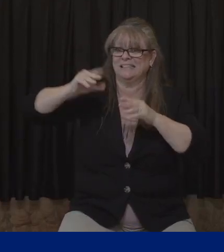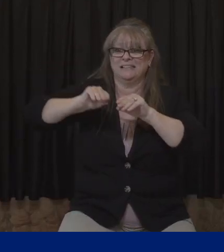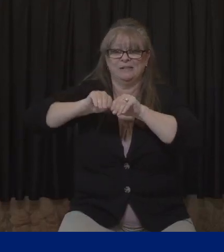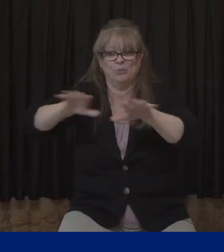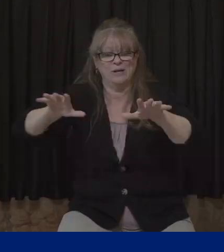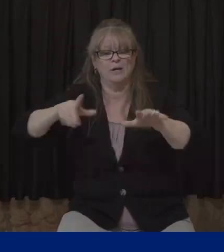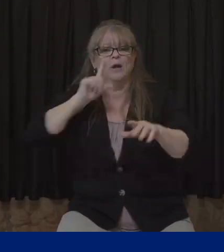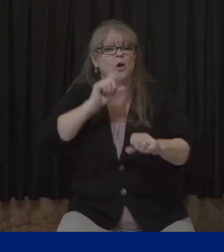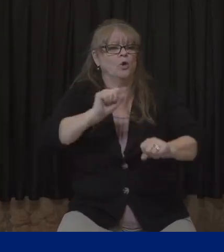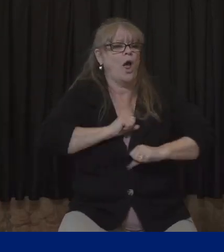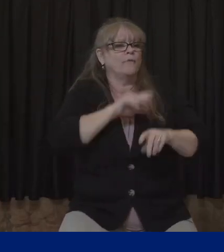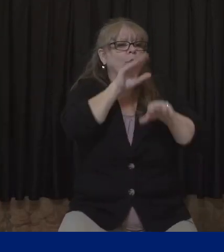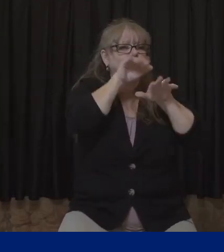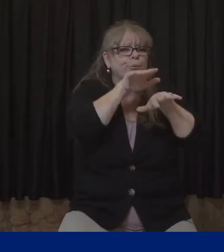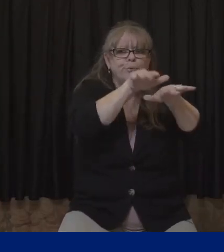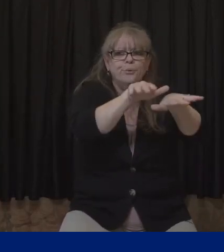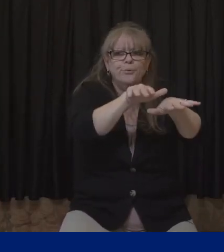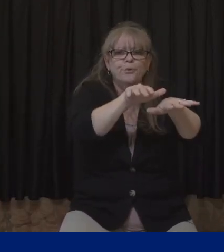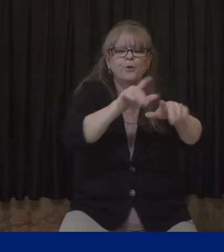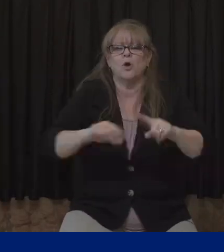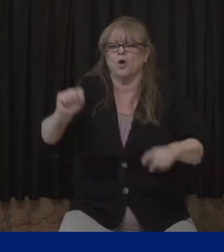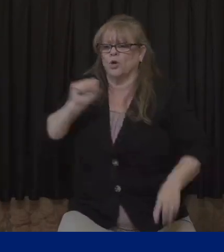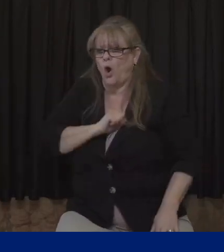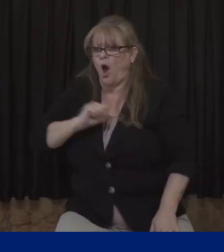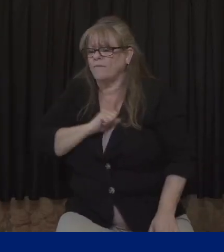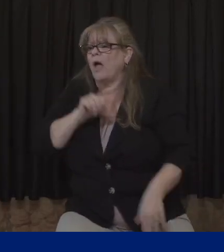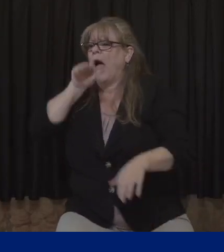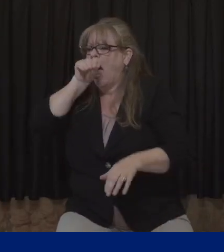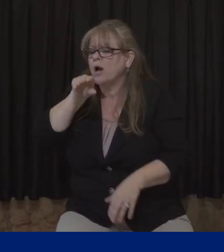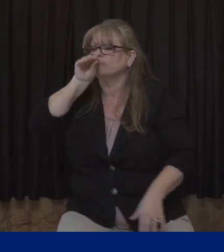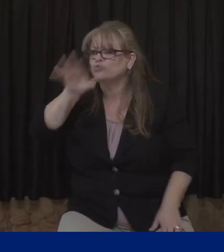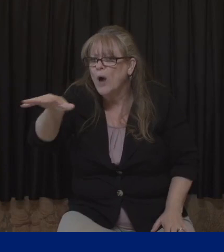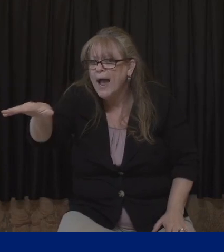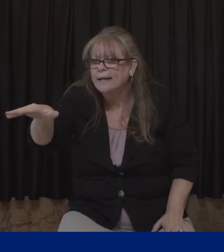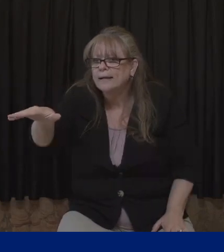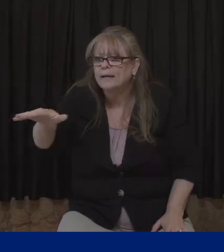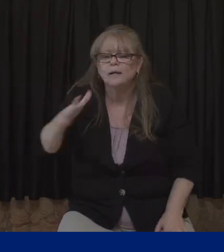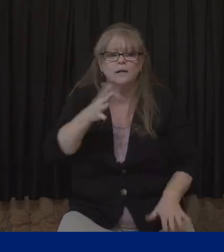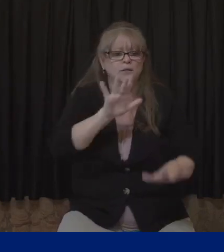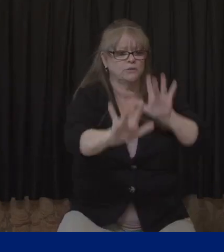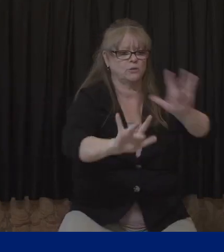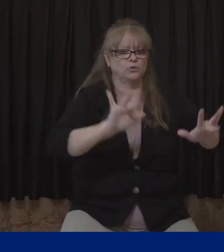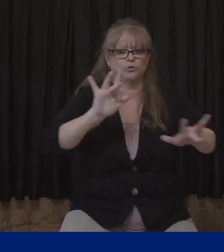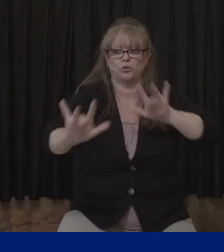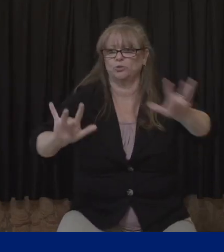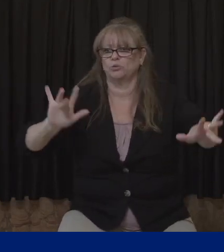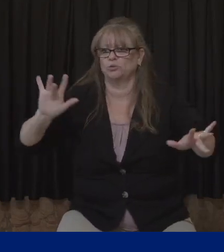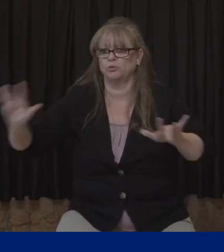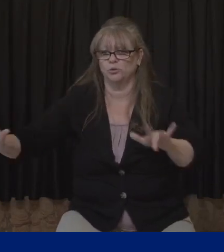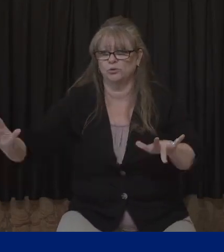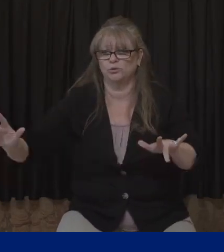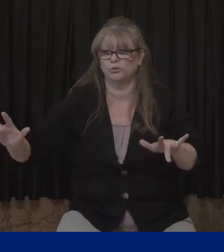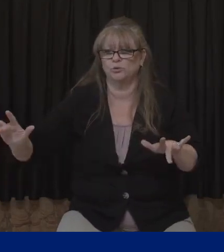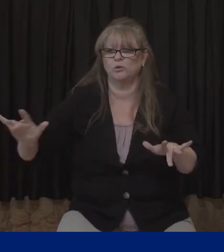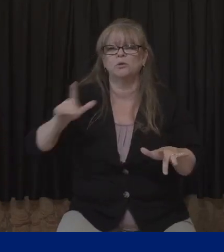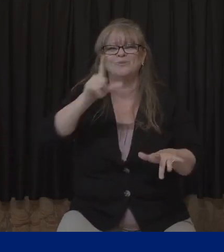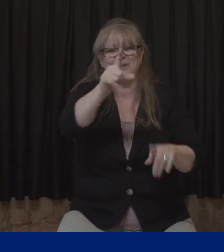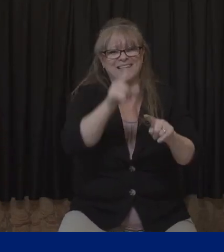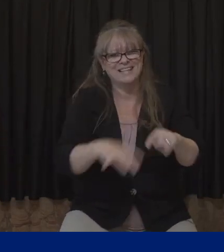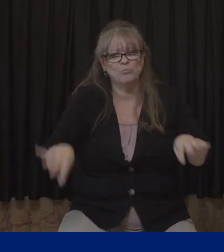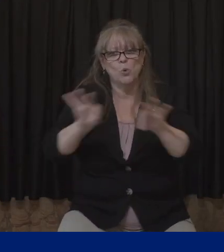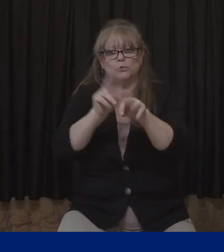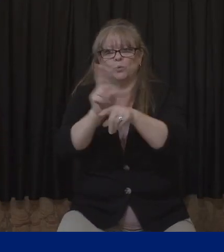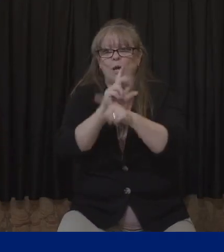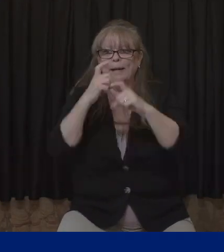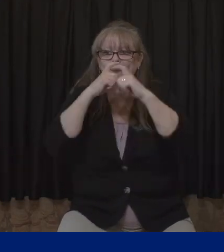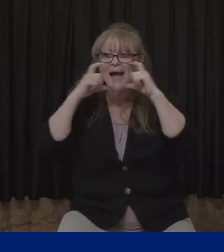surface and then touching your face, which is also why masks are so important, right? Because what a mask also does is it prevents you from touching your nose or